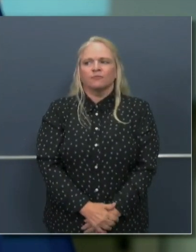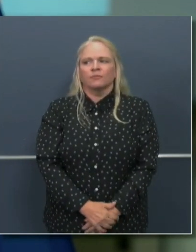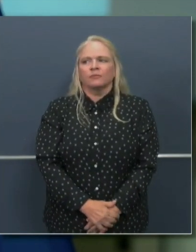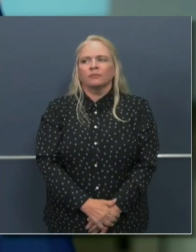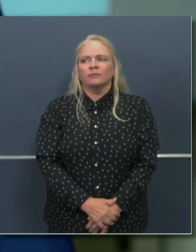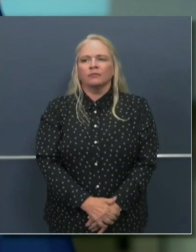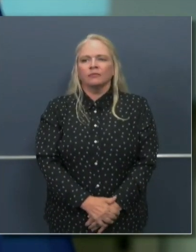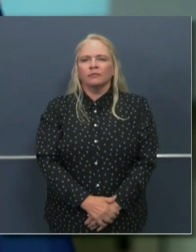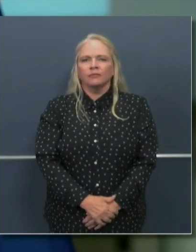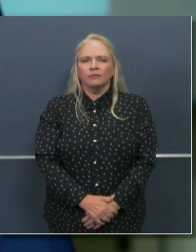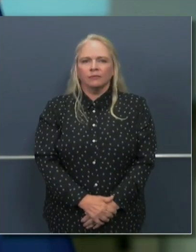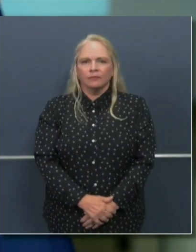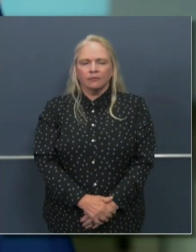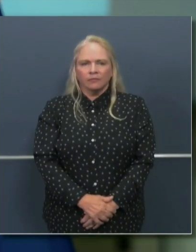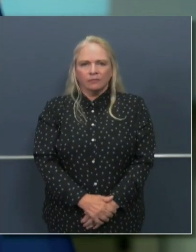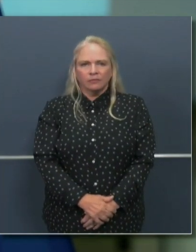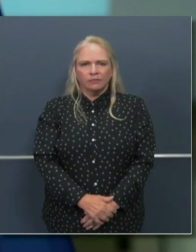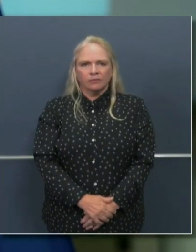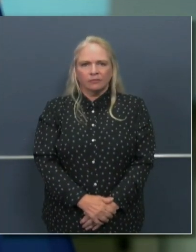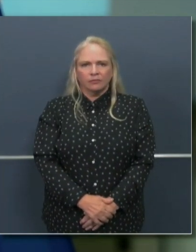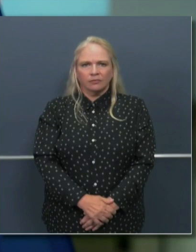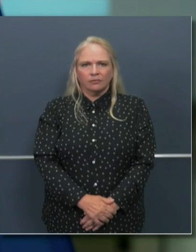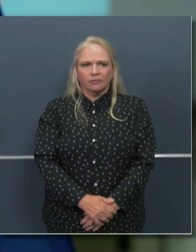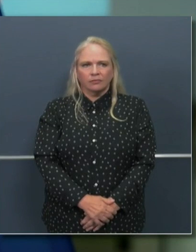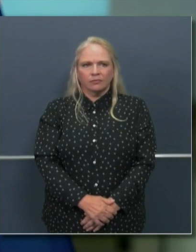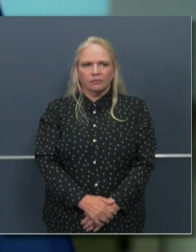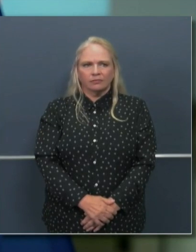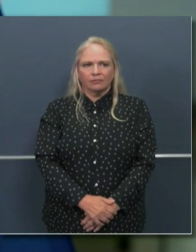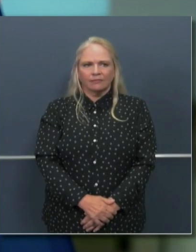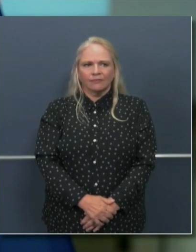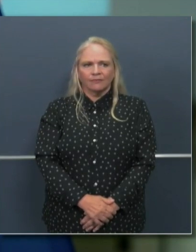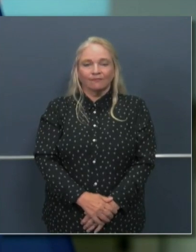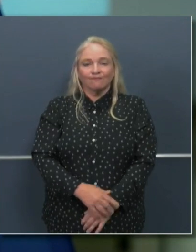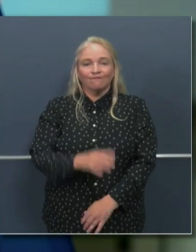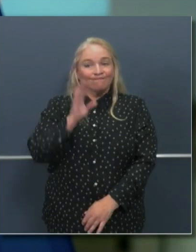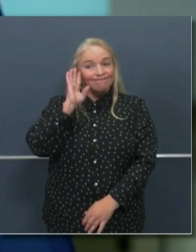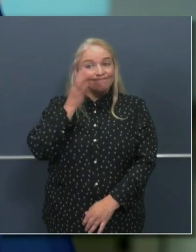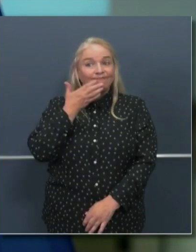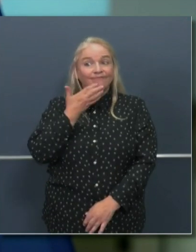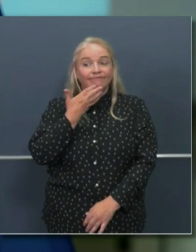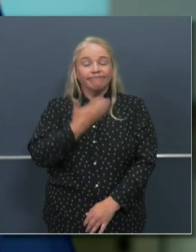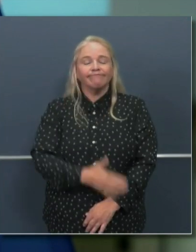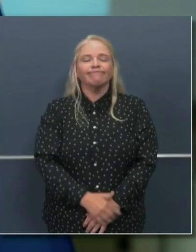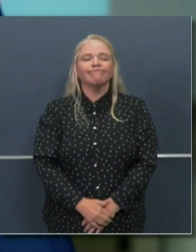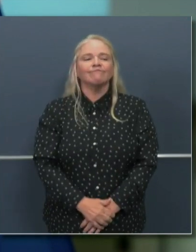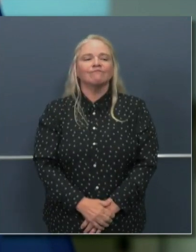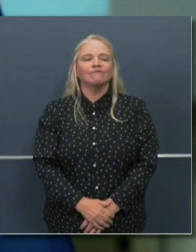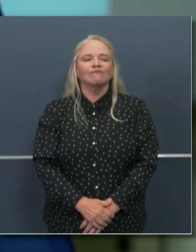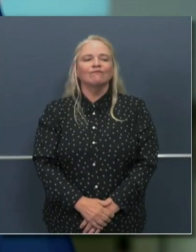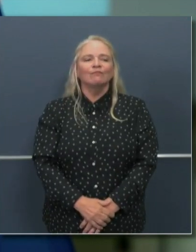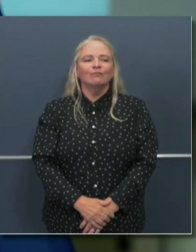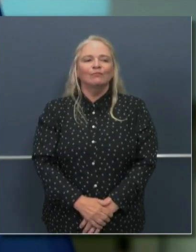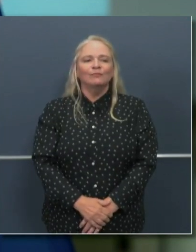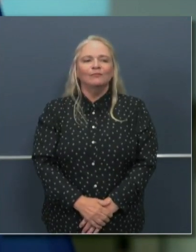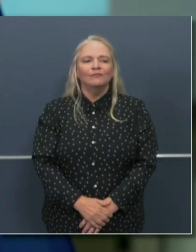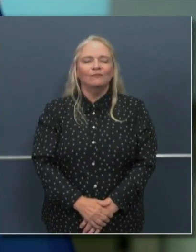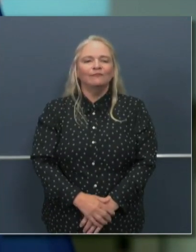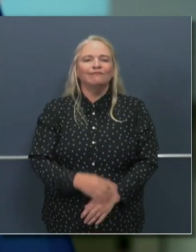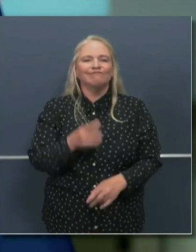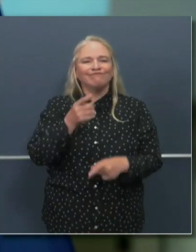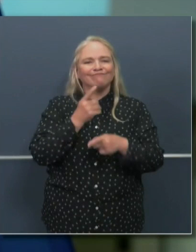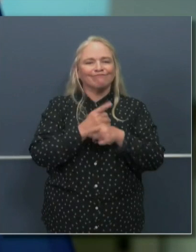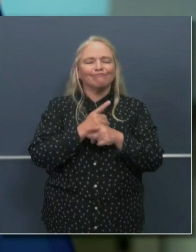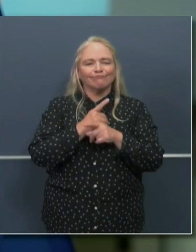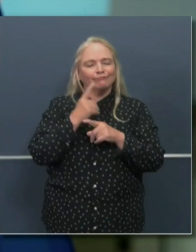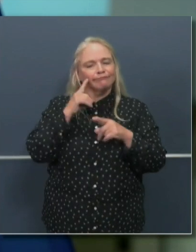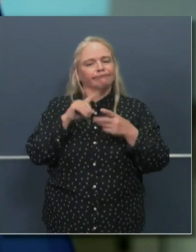Hi, Governor. Thank you for taking my question. You know, we are seeing more cases. Cases are increasing, but many of those people